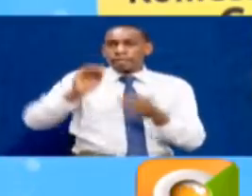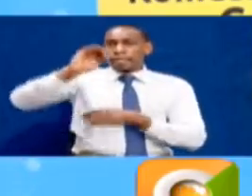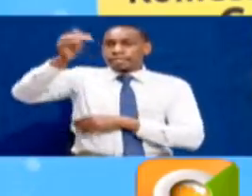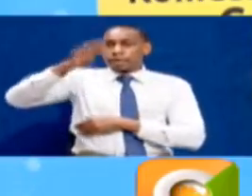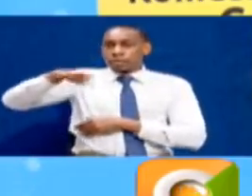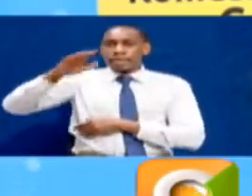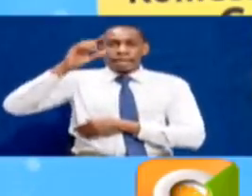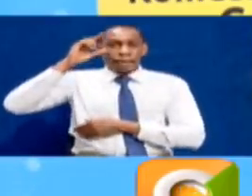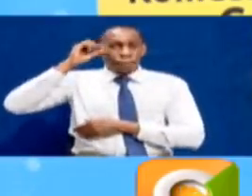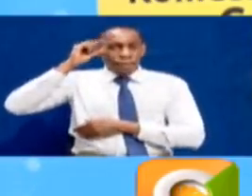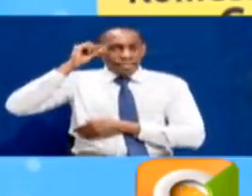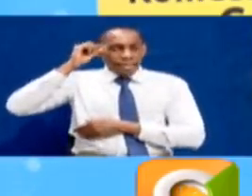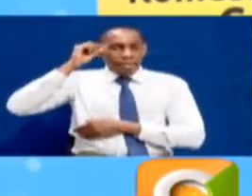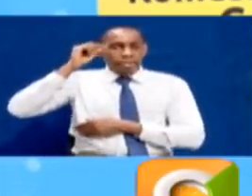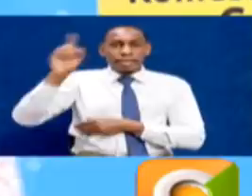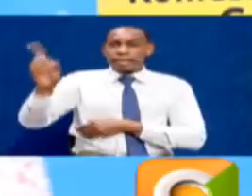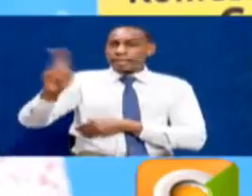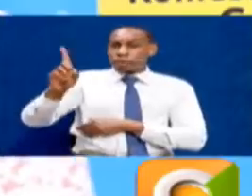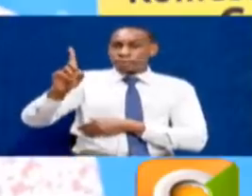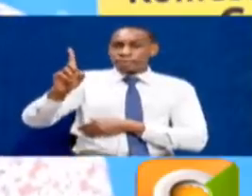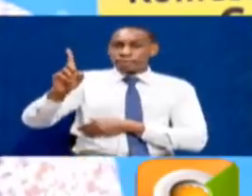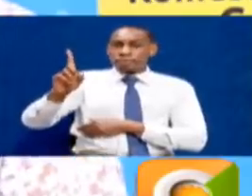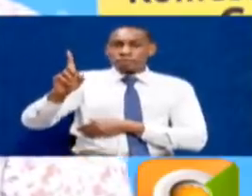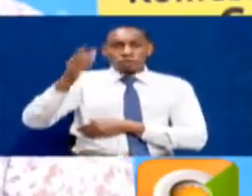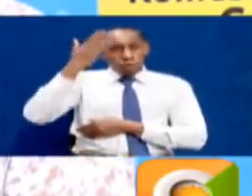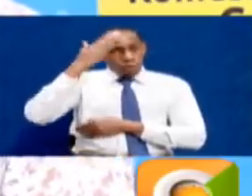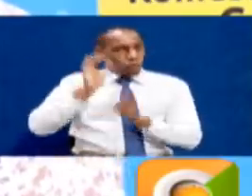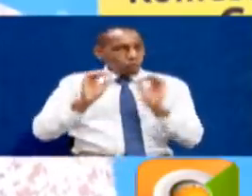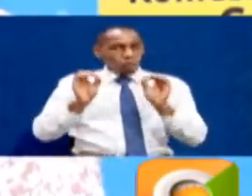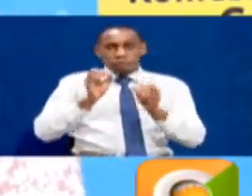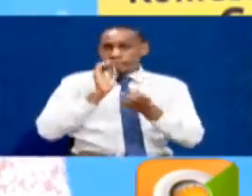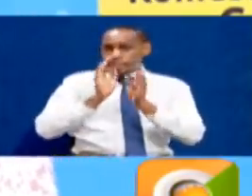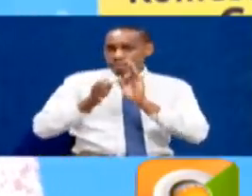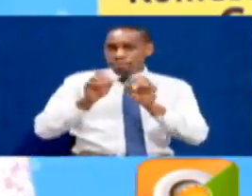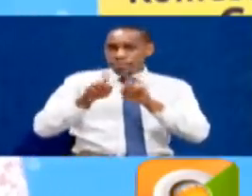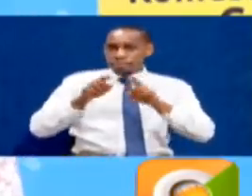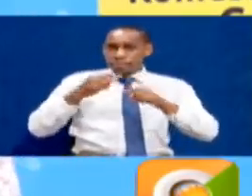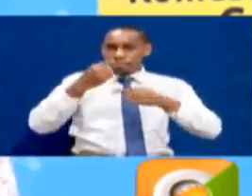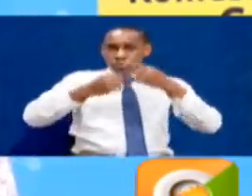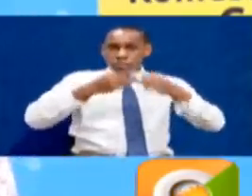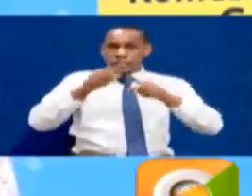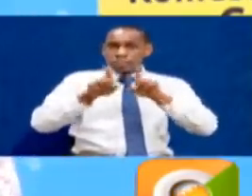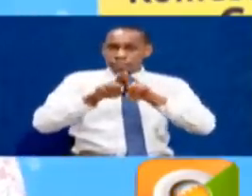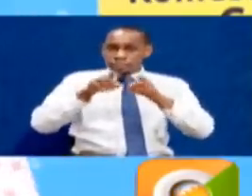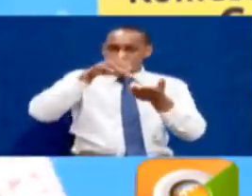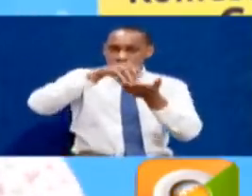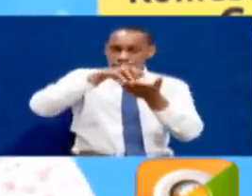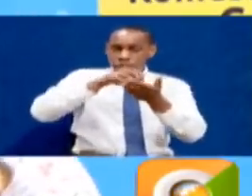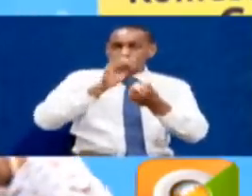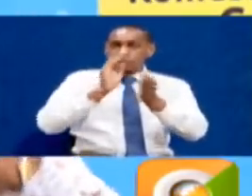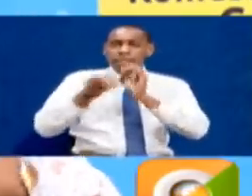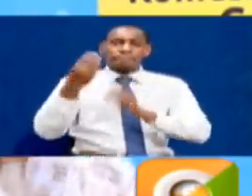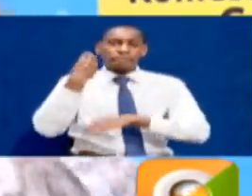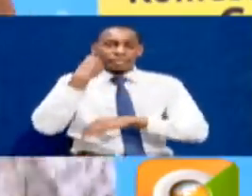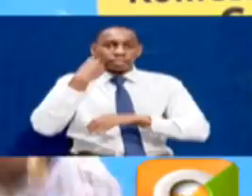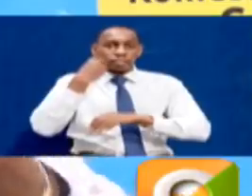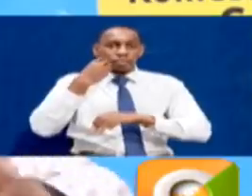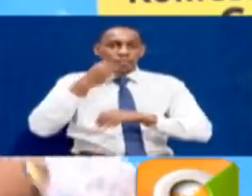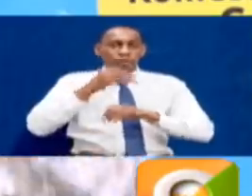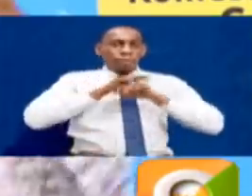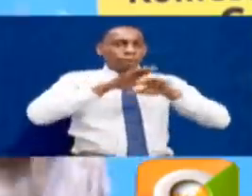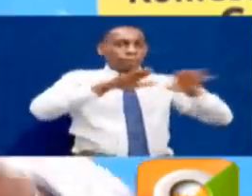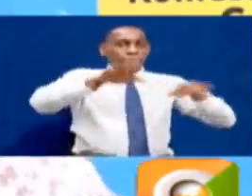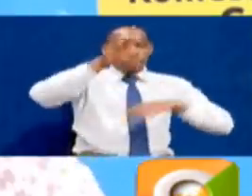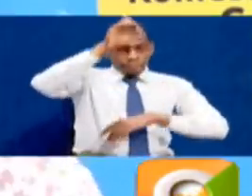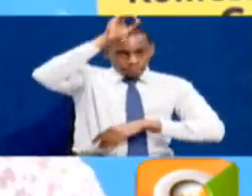urban areas, Mombasa, Nairobi. We don't know whether this continues to be the case if this disease now goes up